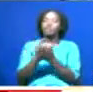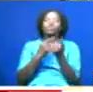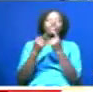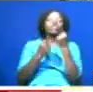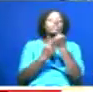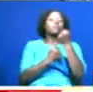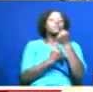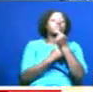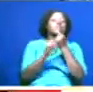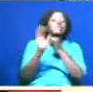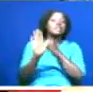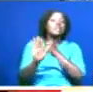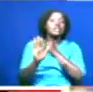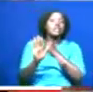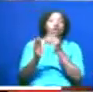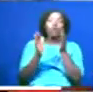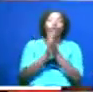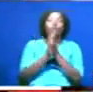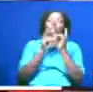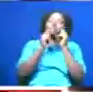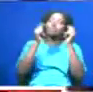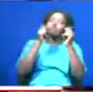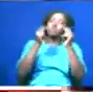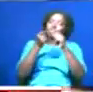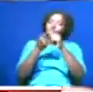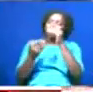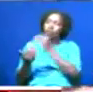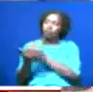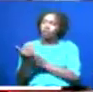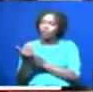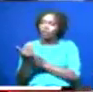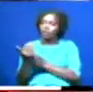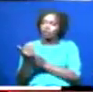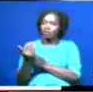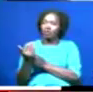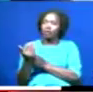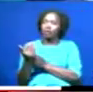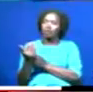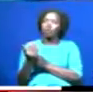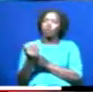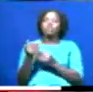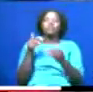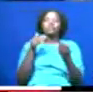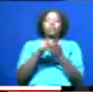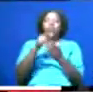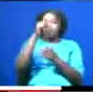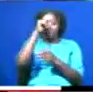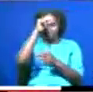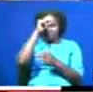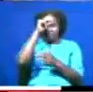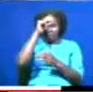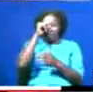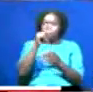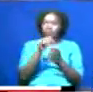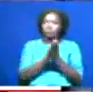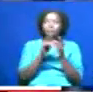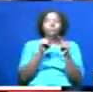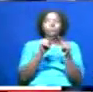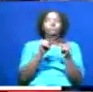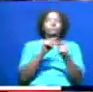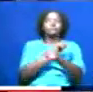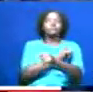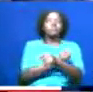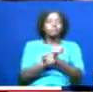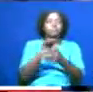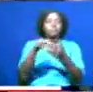supporters who have been demonstrating since morning. Odinga called the anti-government protests, accusing the authorities of failing